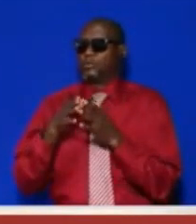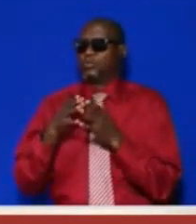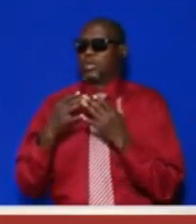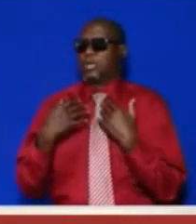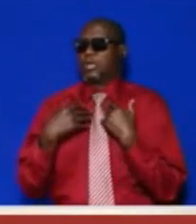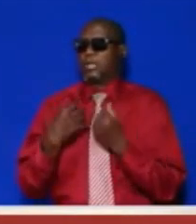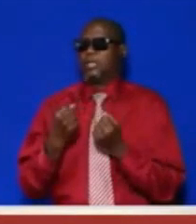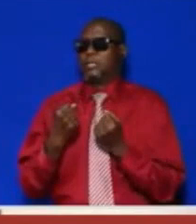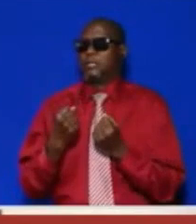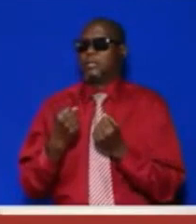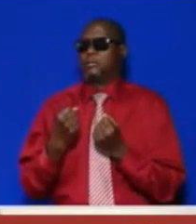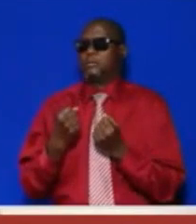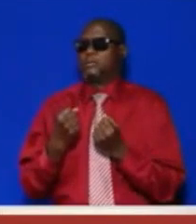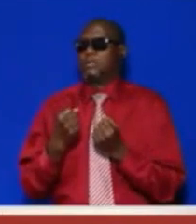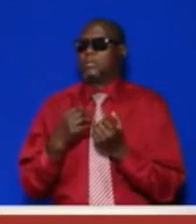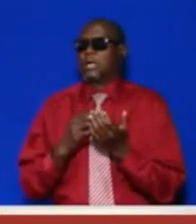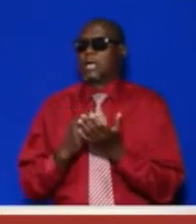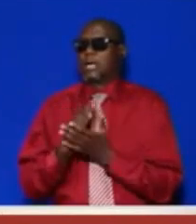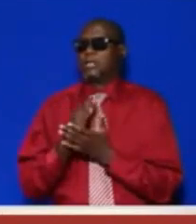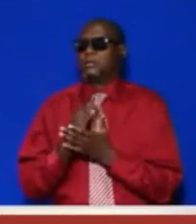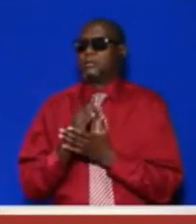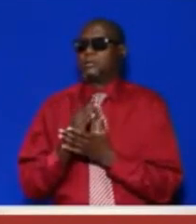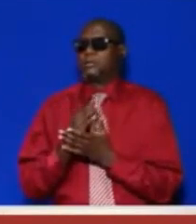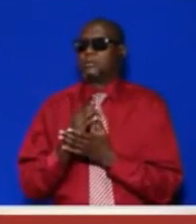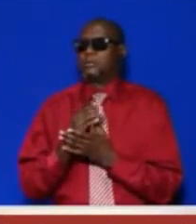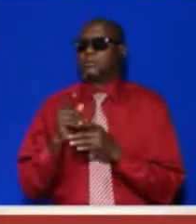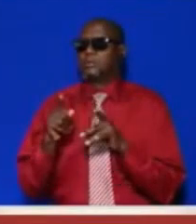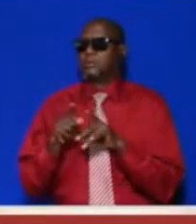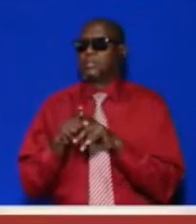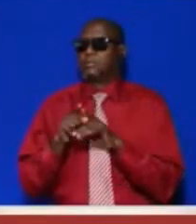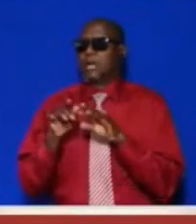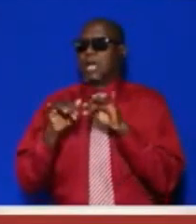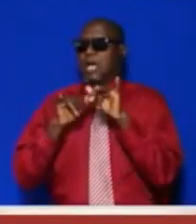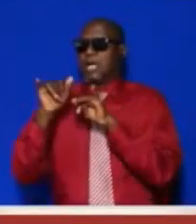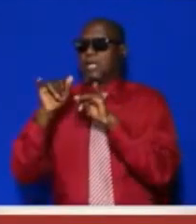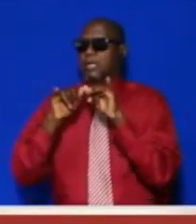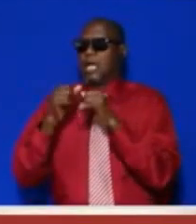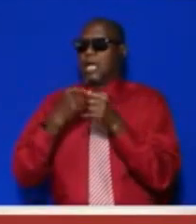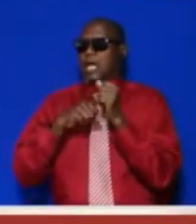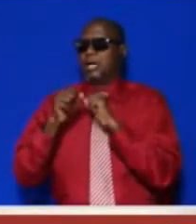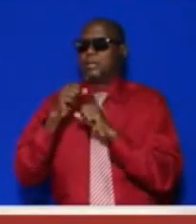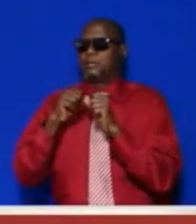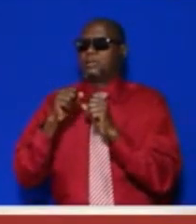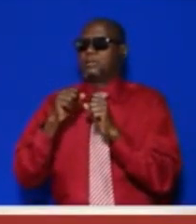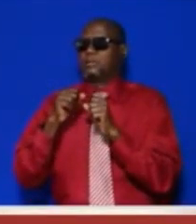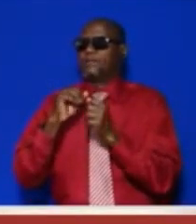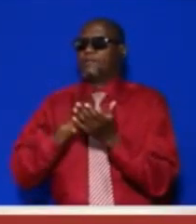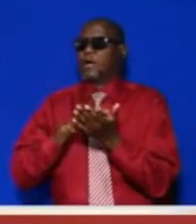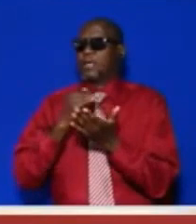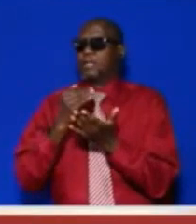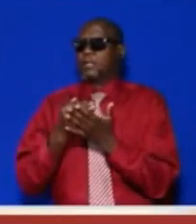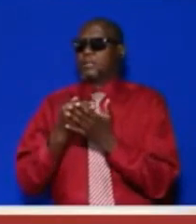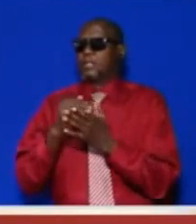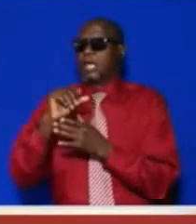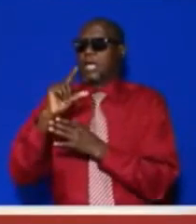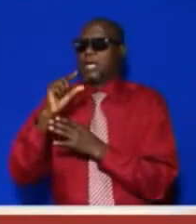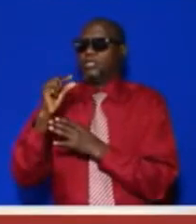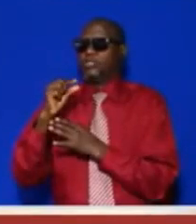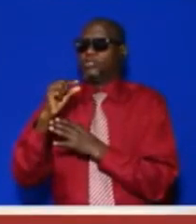rights, relating to the proliferation of foreign actor funding and lobbying on LGBTQ matters in